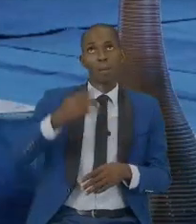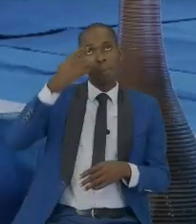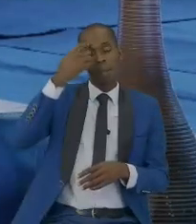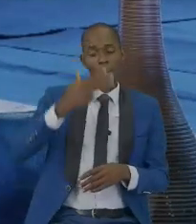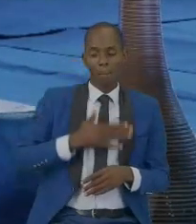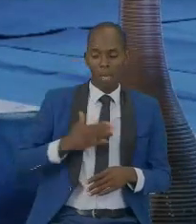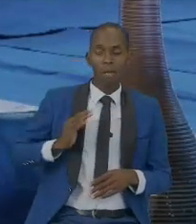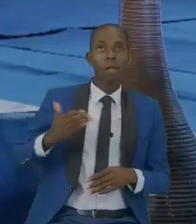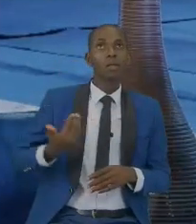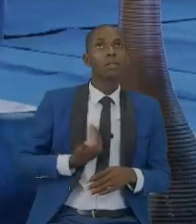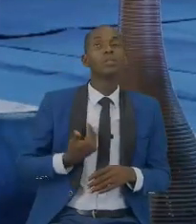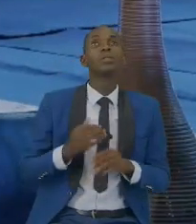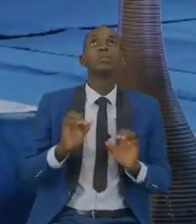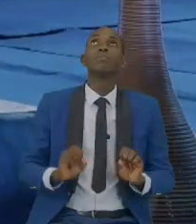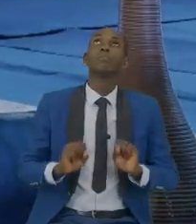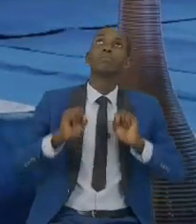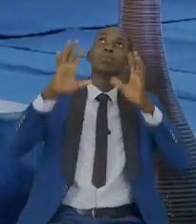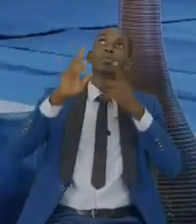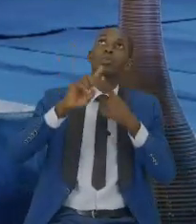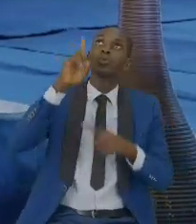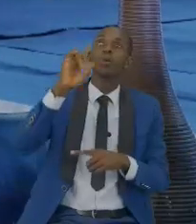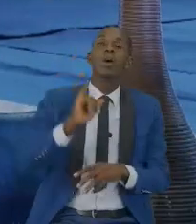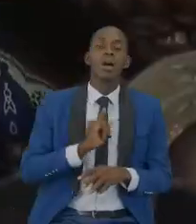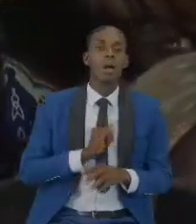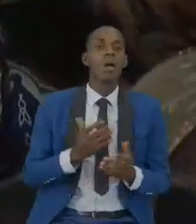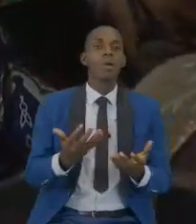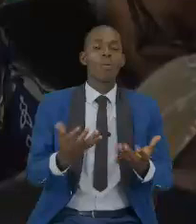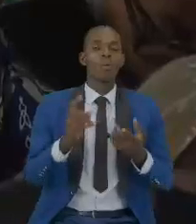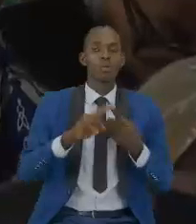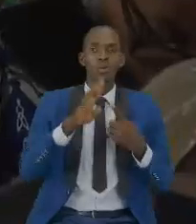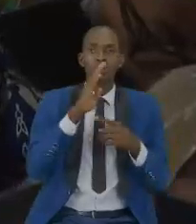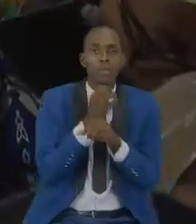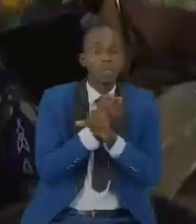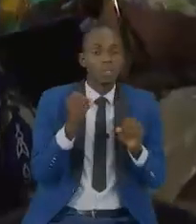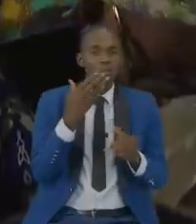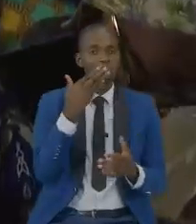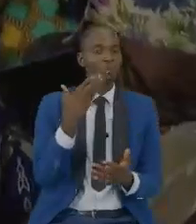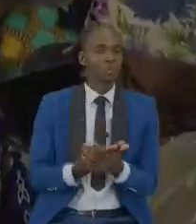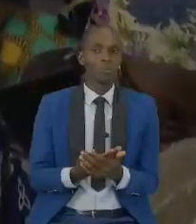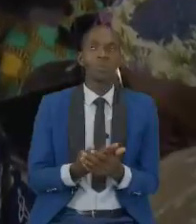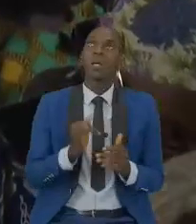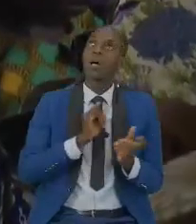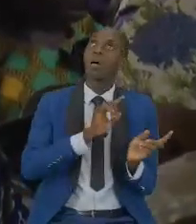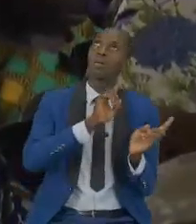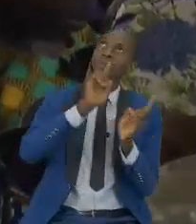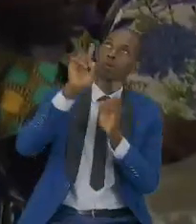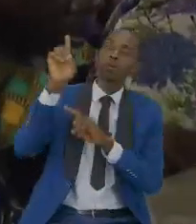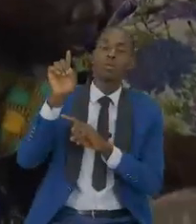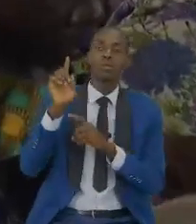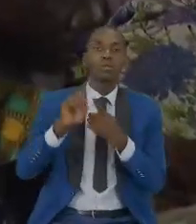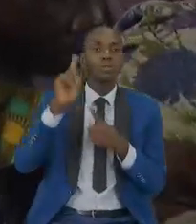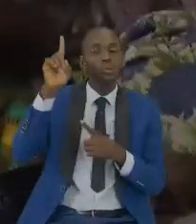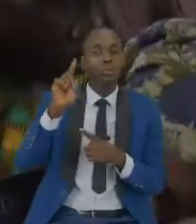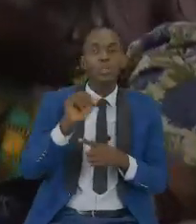soul, raised up to you. I want to be saved. And good enough, I come on the basis not of